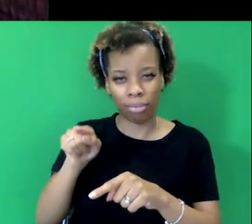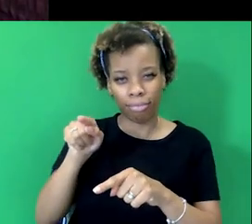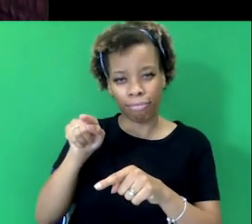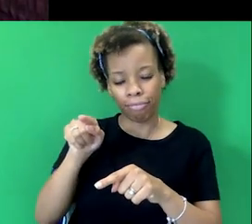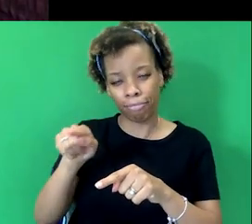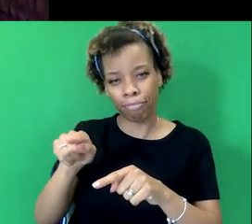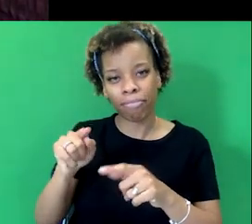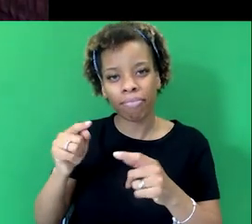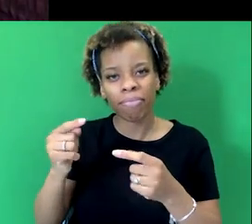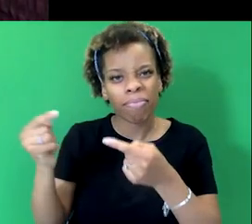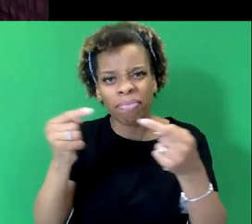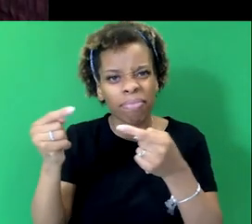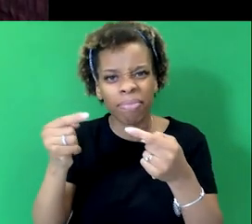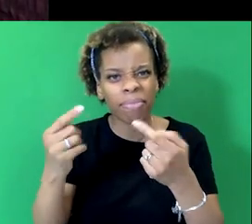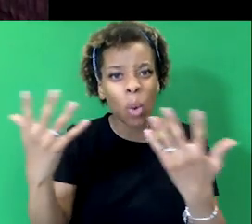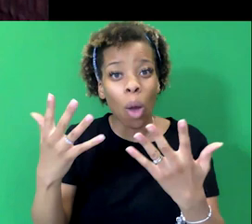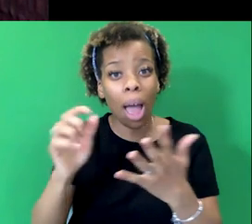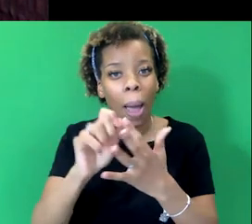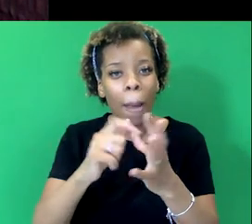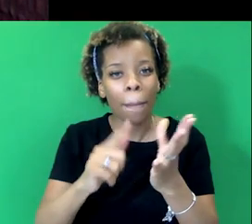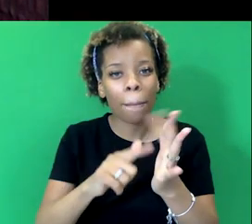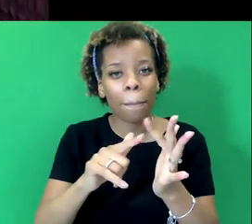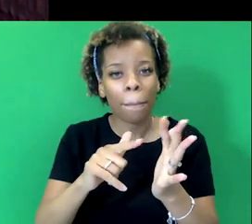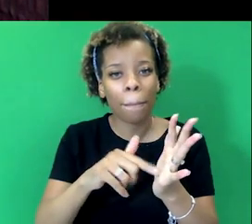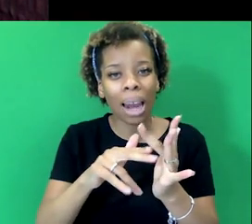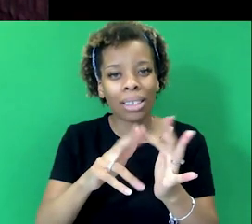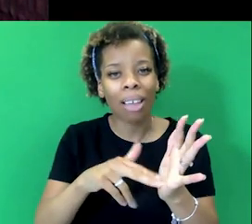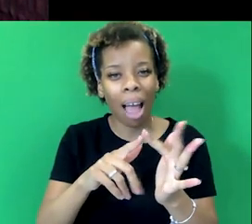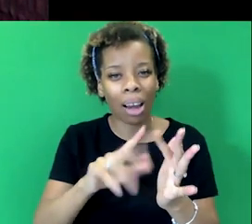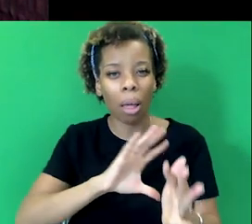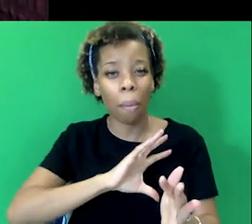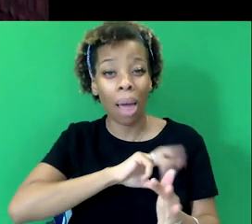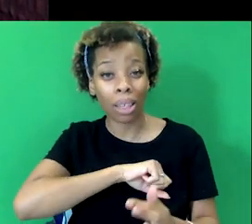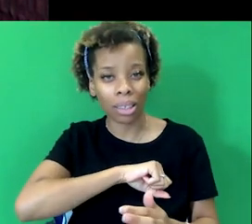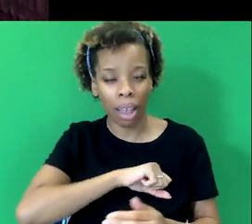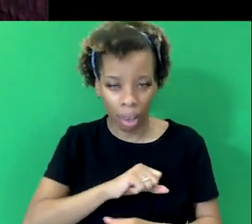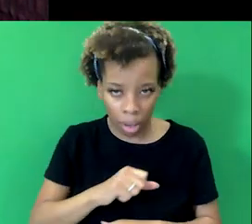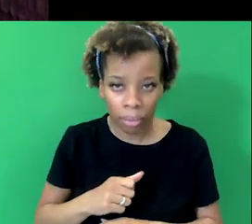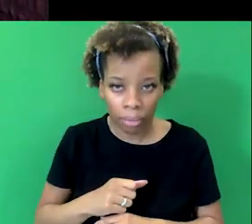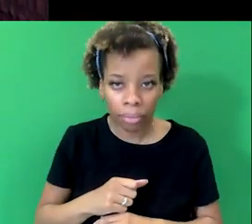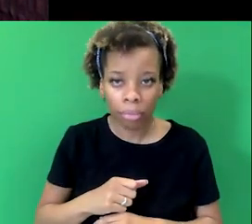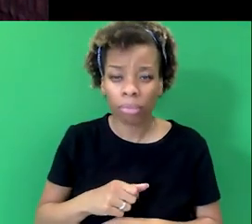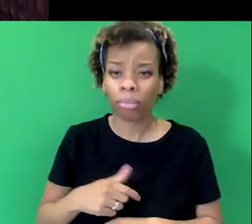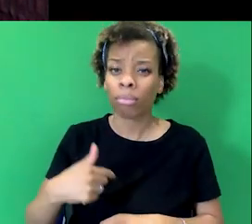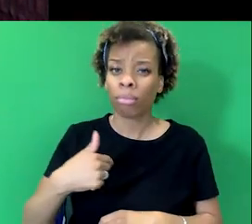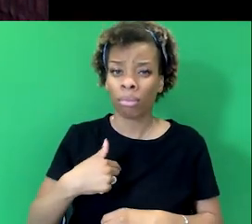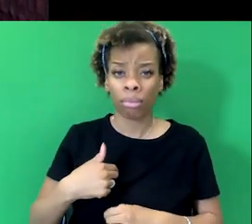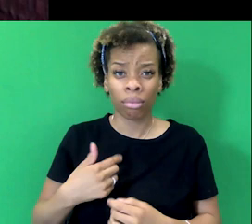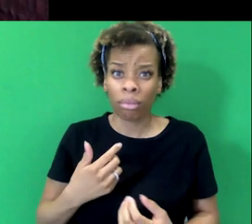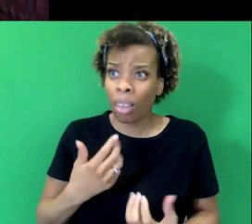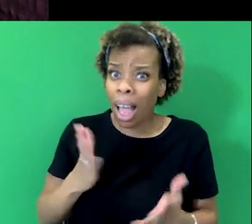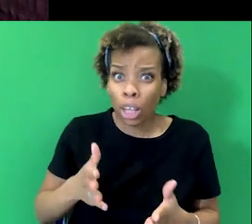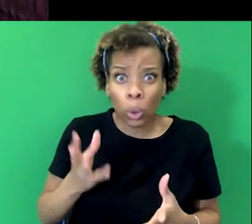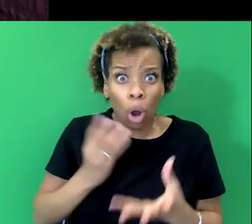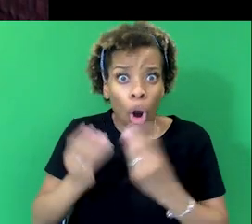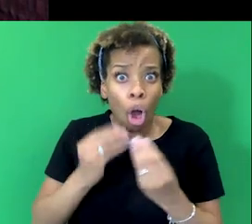panorama script. And I had to learn, you know, and that was the wonderful journey for me as a